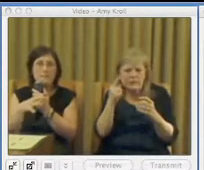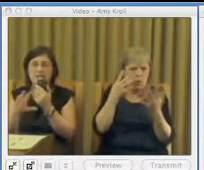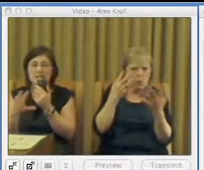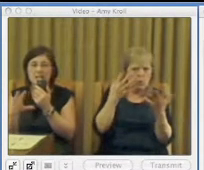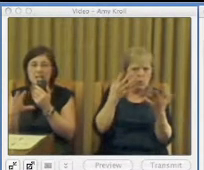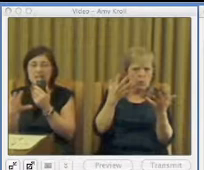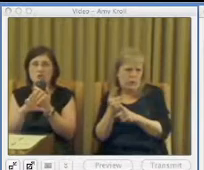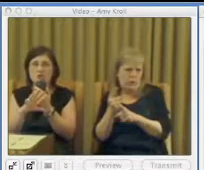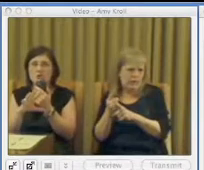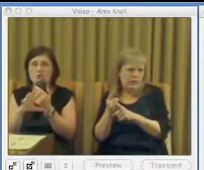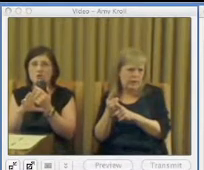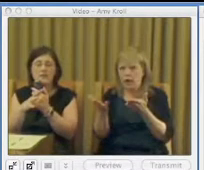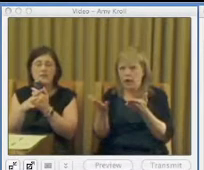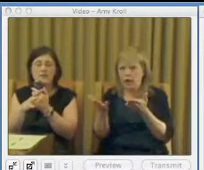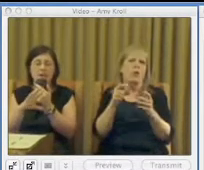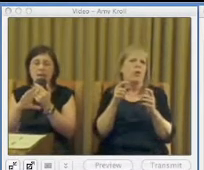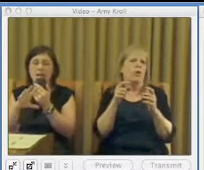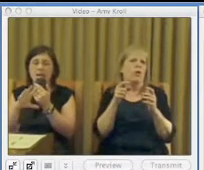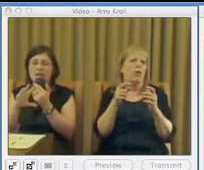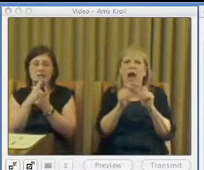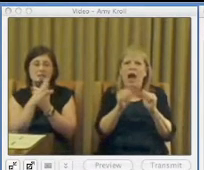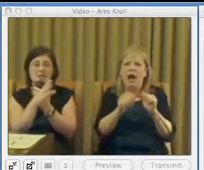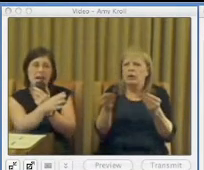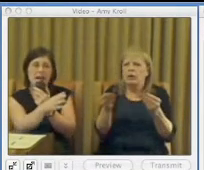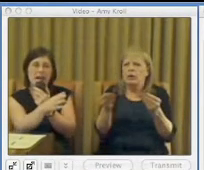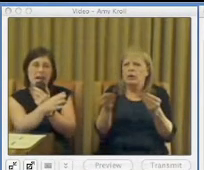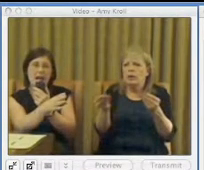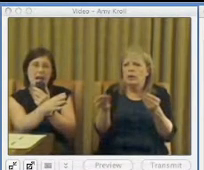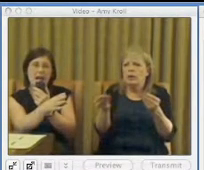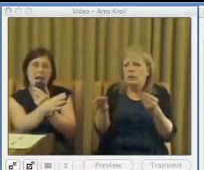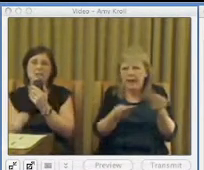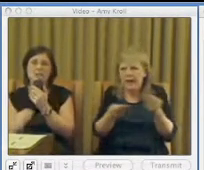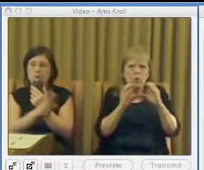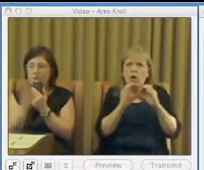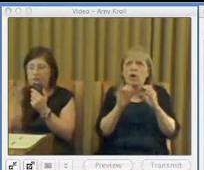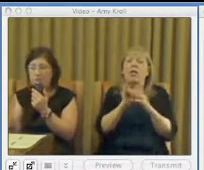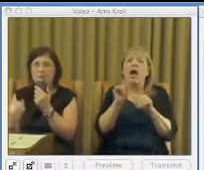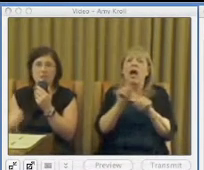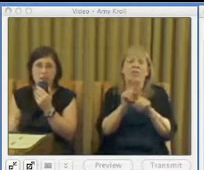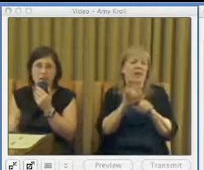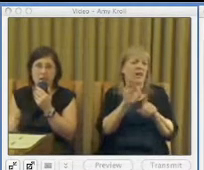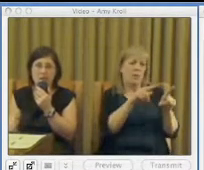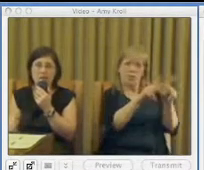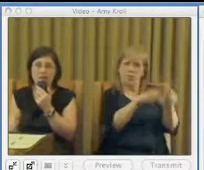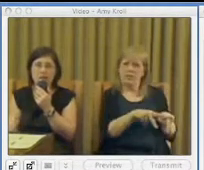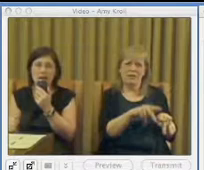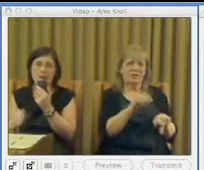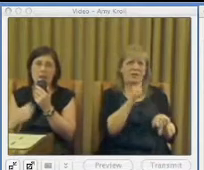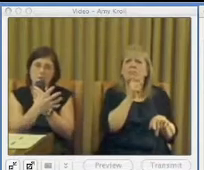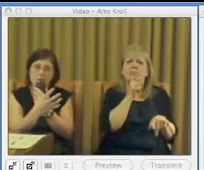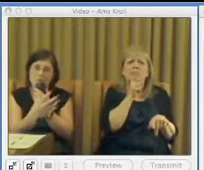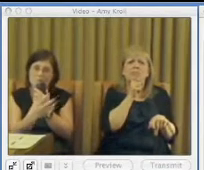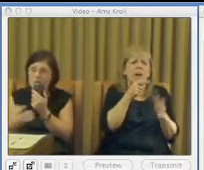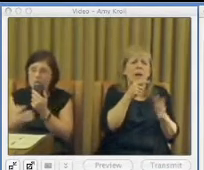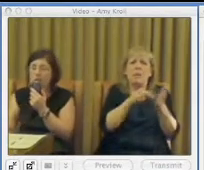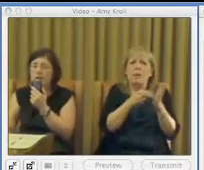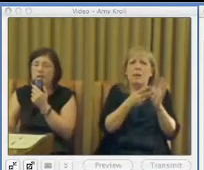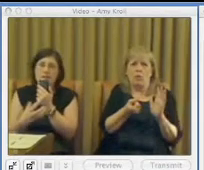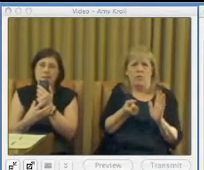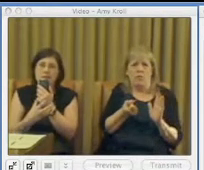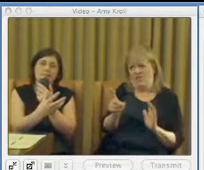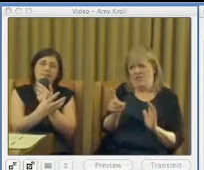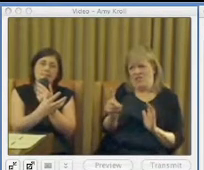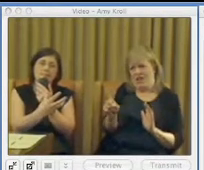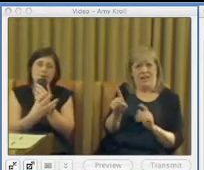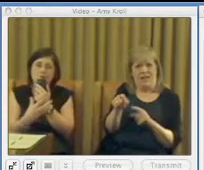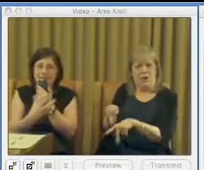that. So they're mediating the communication to ensure that if person A doesn't intend to offend person B, that the